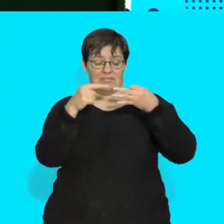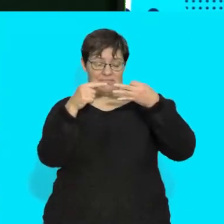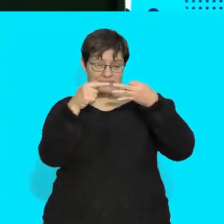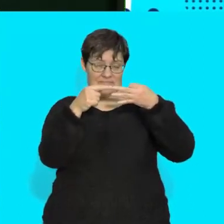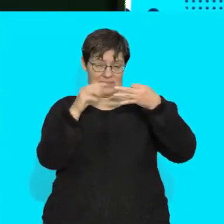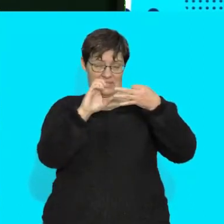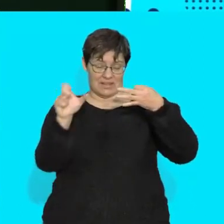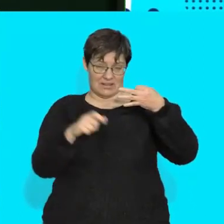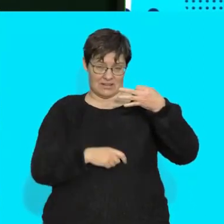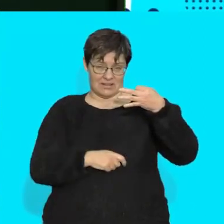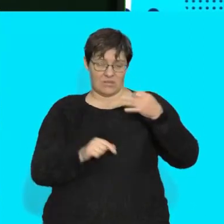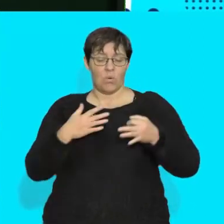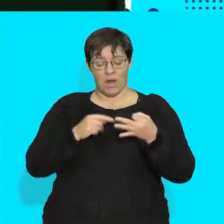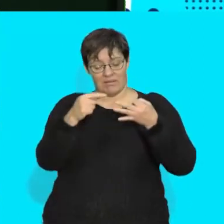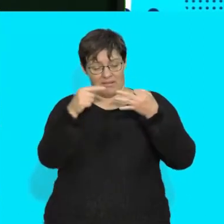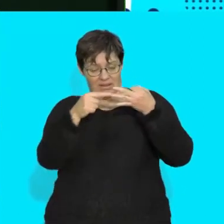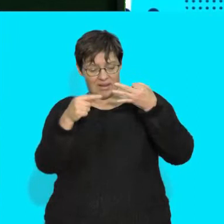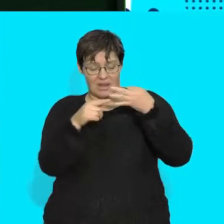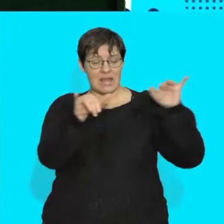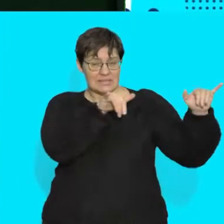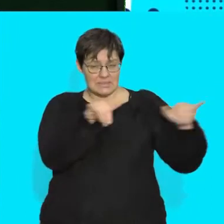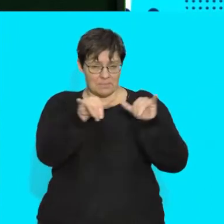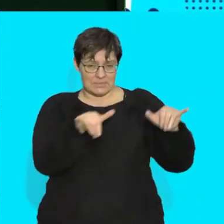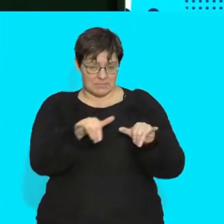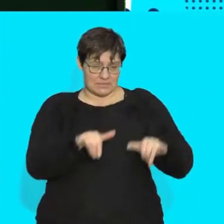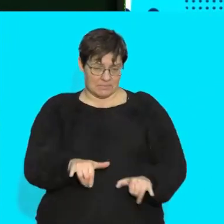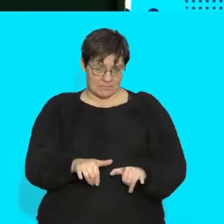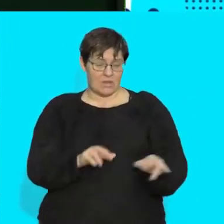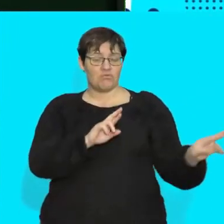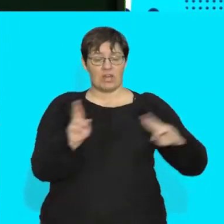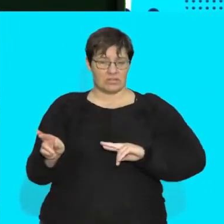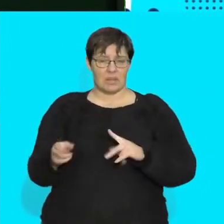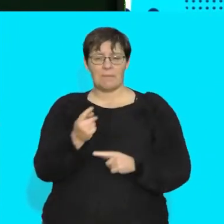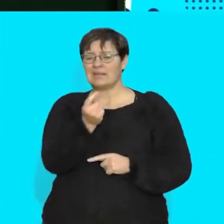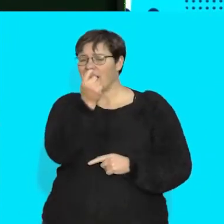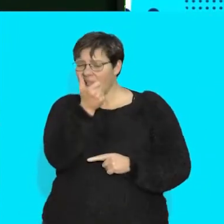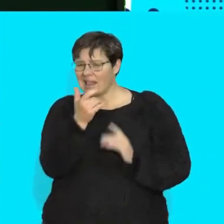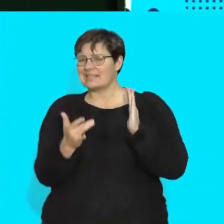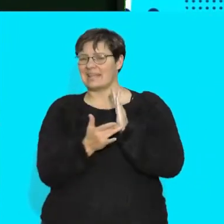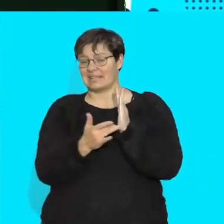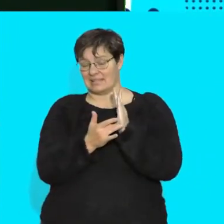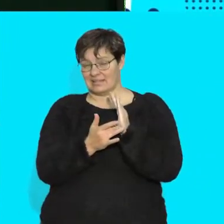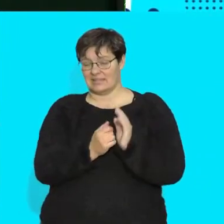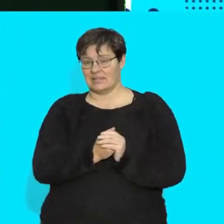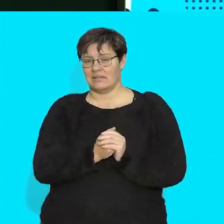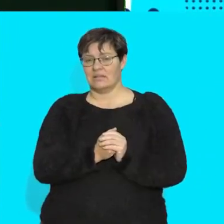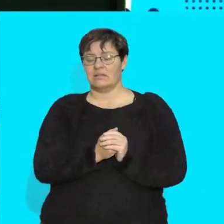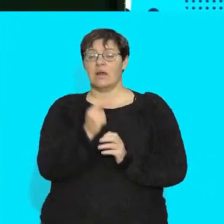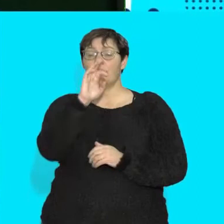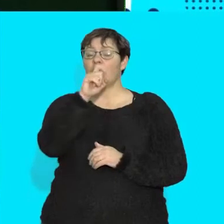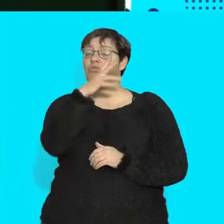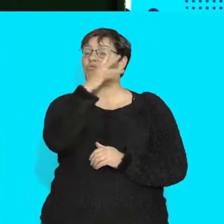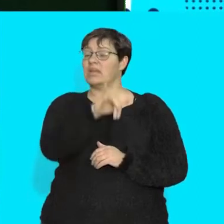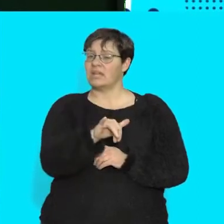the same in all 3 cells, but they are slightly different technically. This Mercury cell was the first way